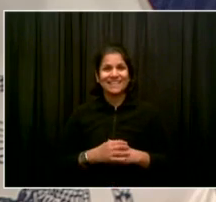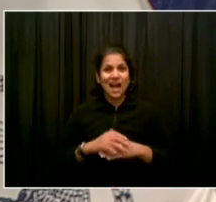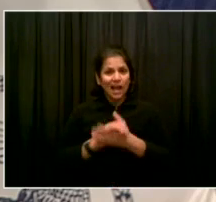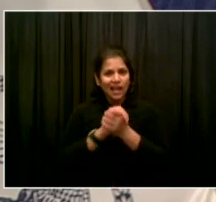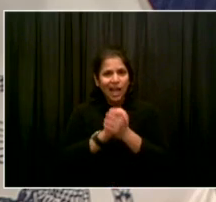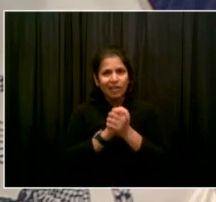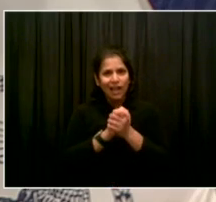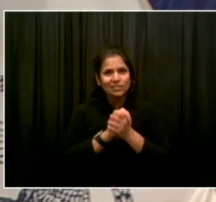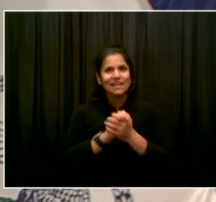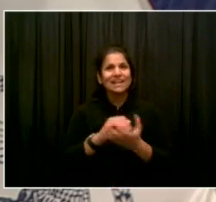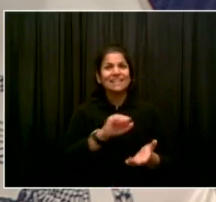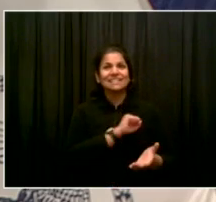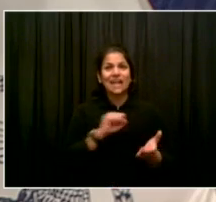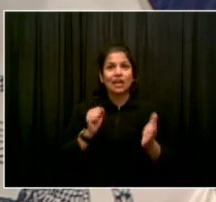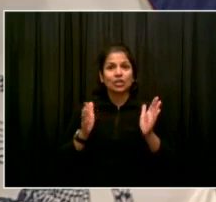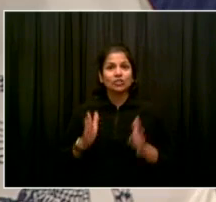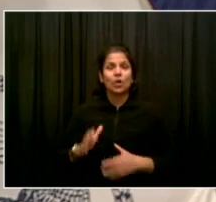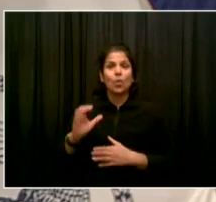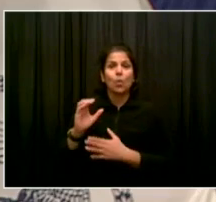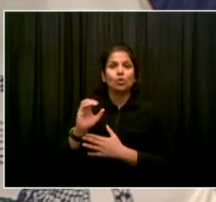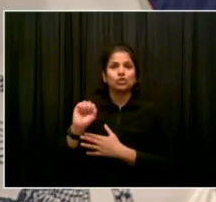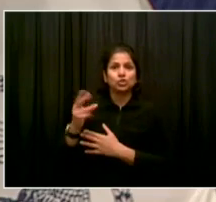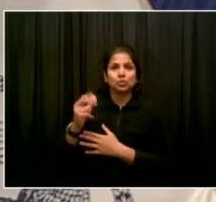Amen. No one more worthy, James.